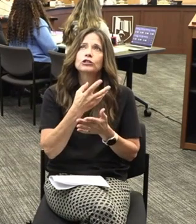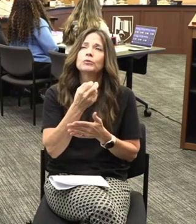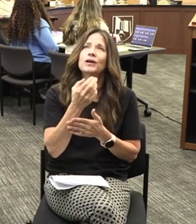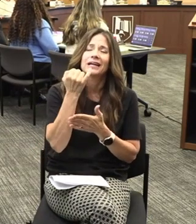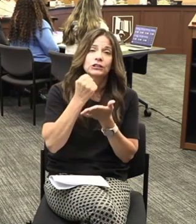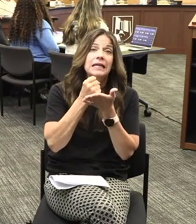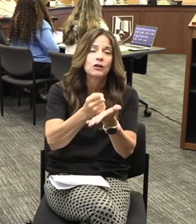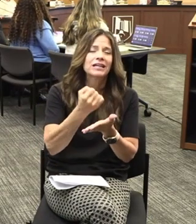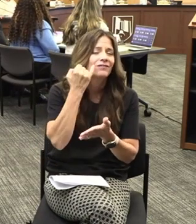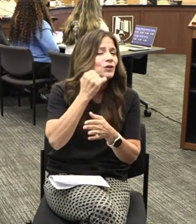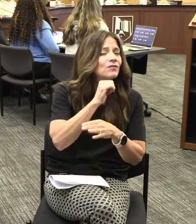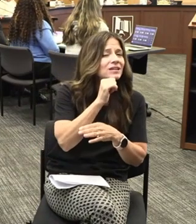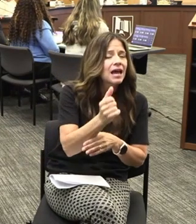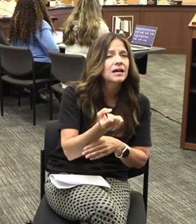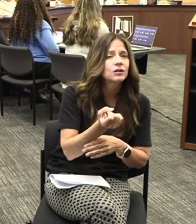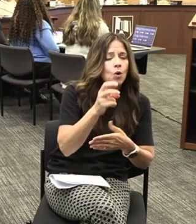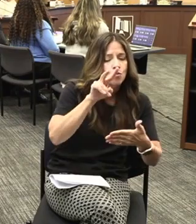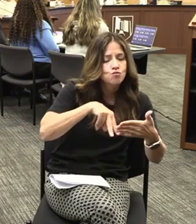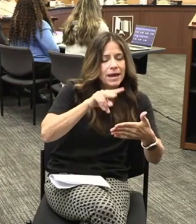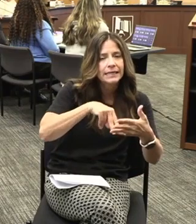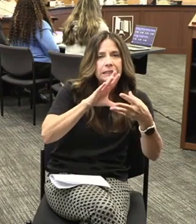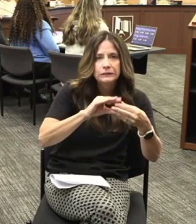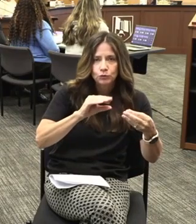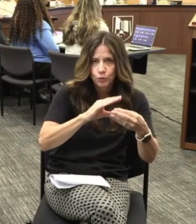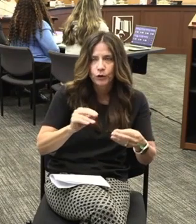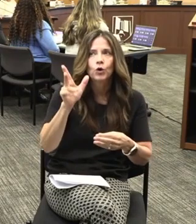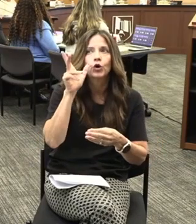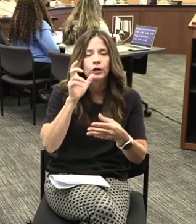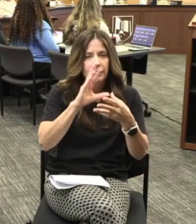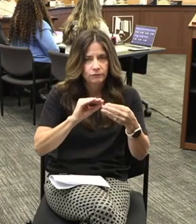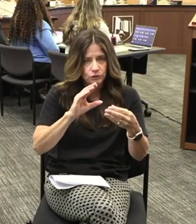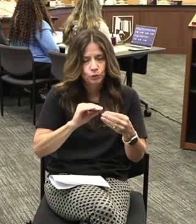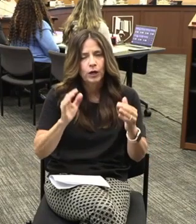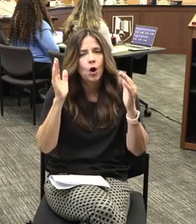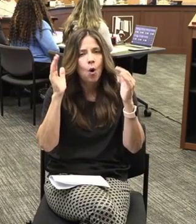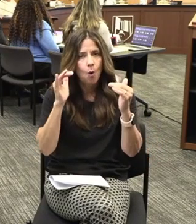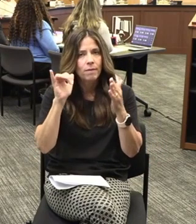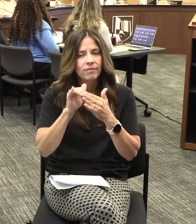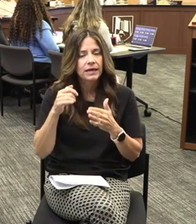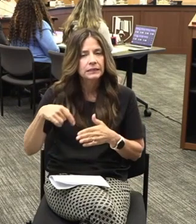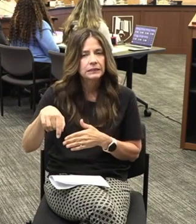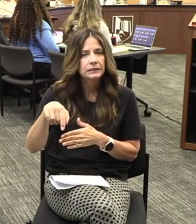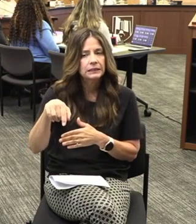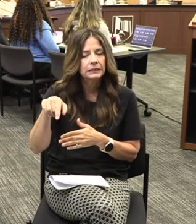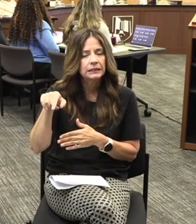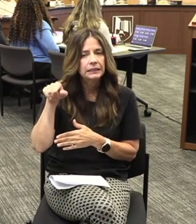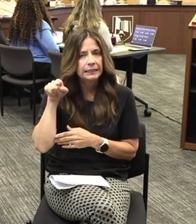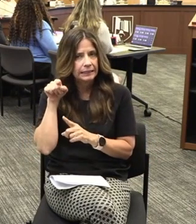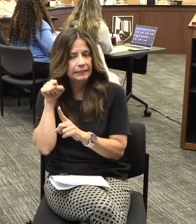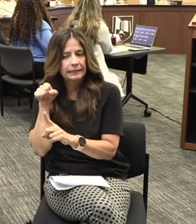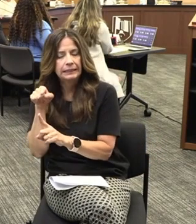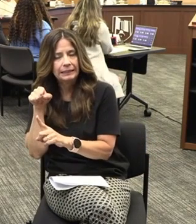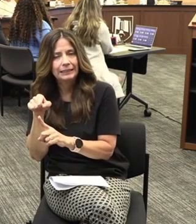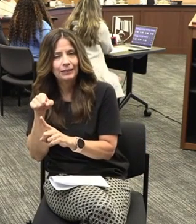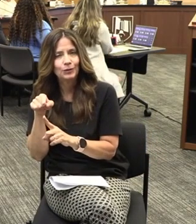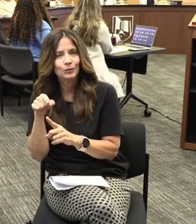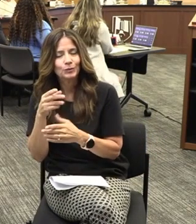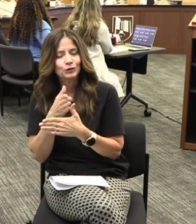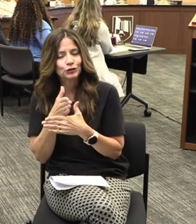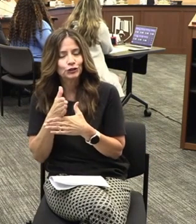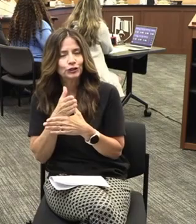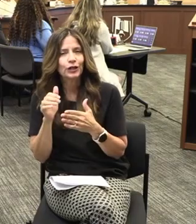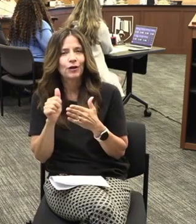not read his story, my hope is, or heard of his story, my hope is that he'll be bold enough to share